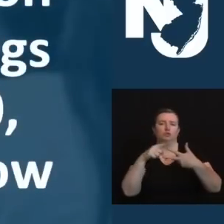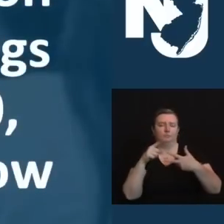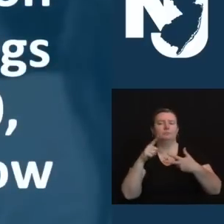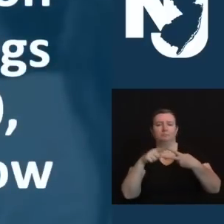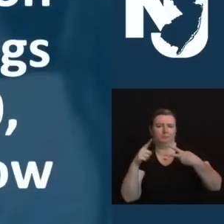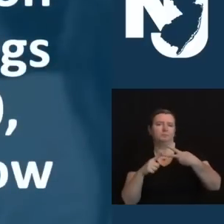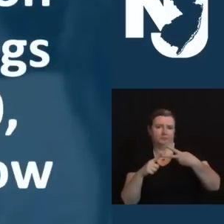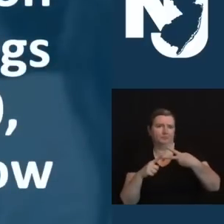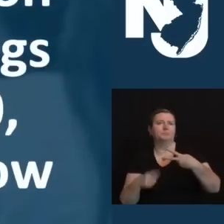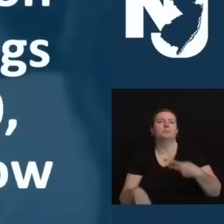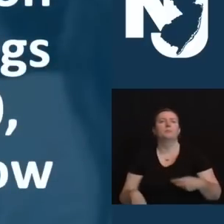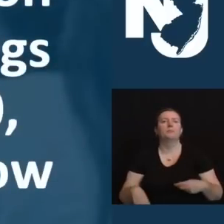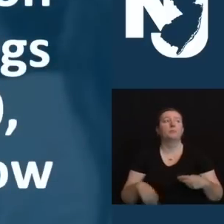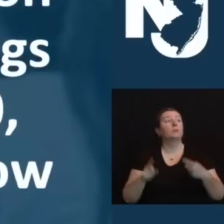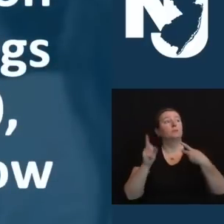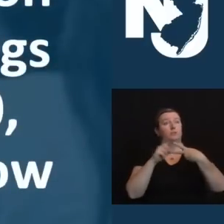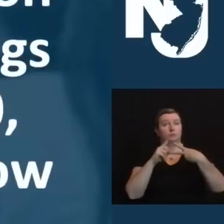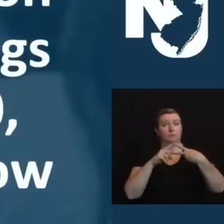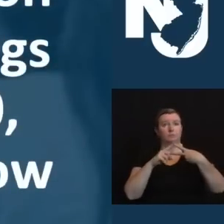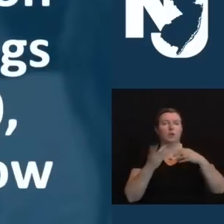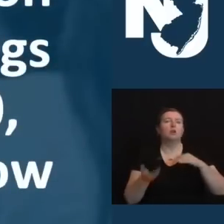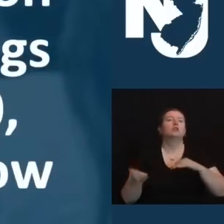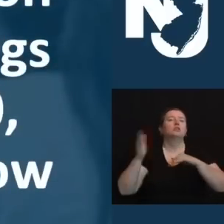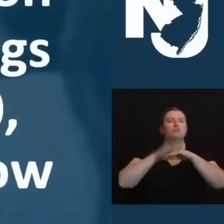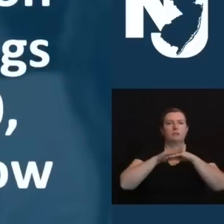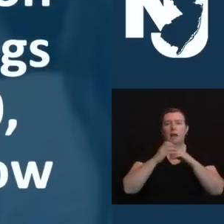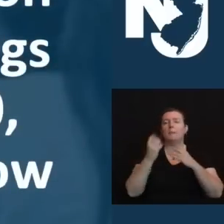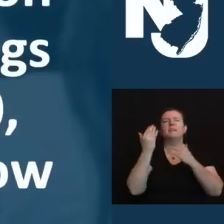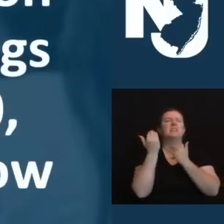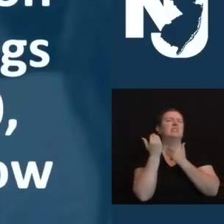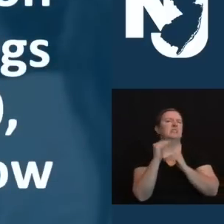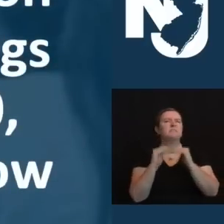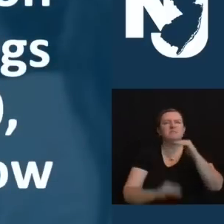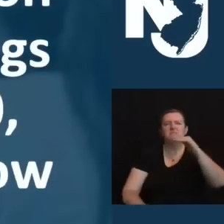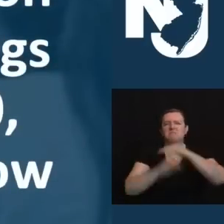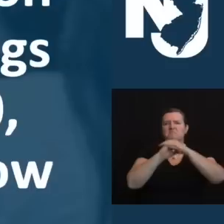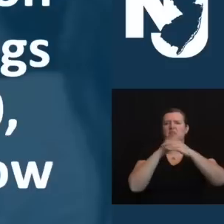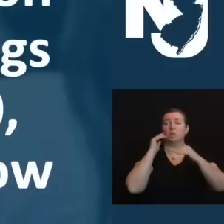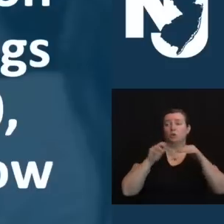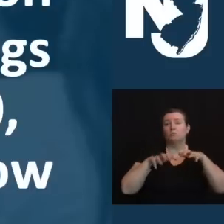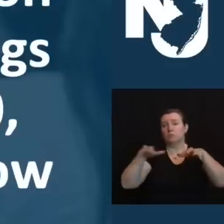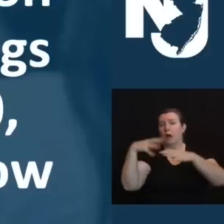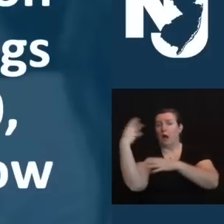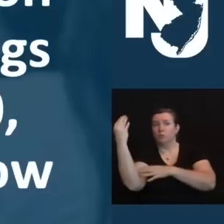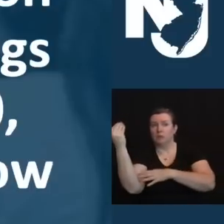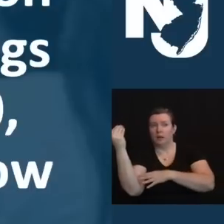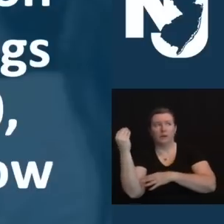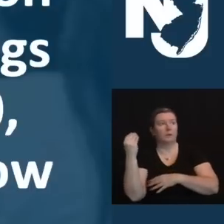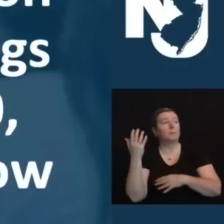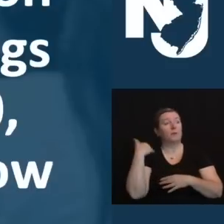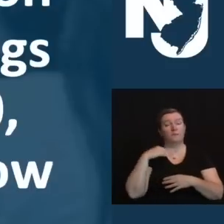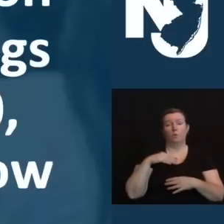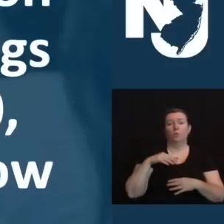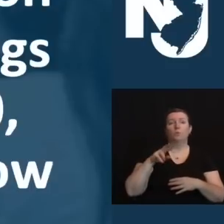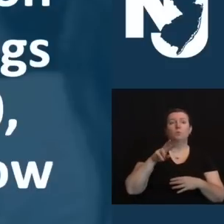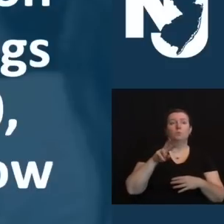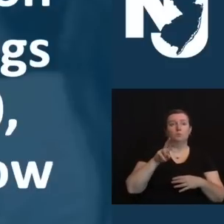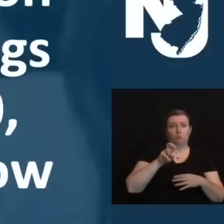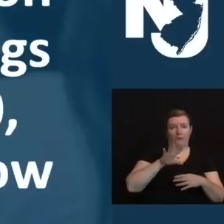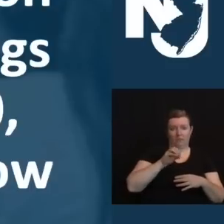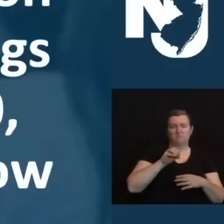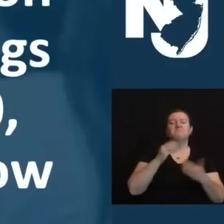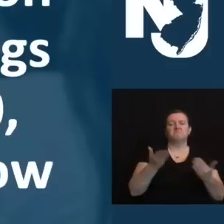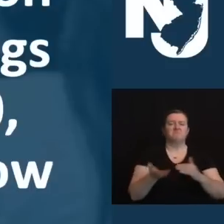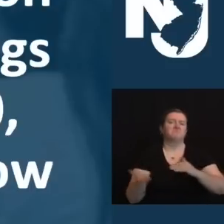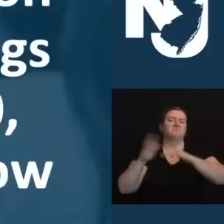The first order raises the limit, and we've signaled this, on crowd size for outdoor gatherings to 500 from its current 250,